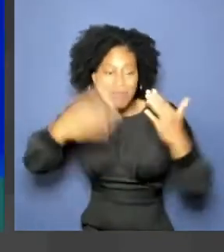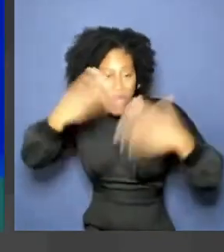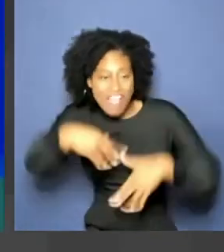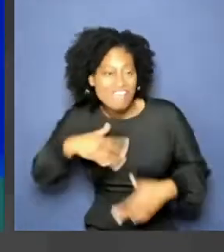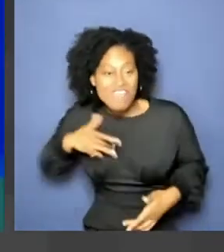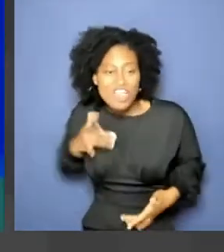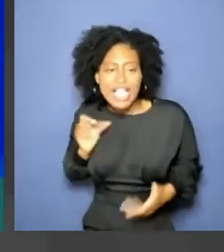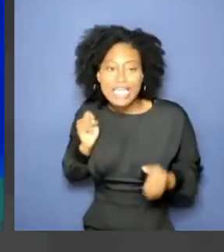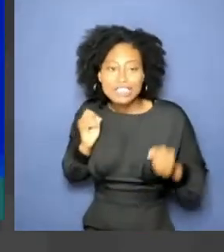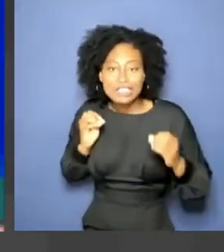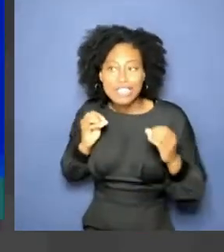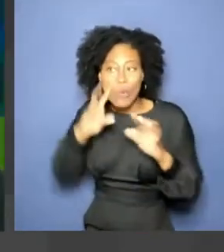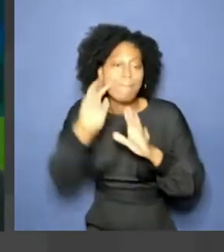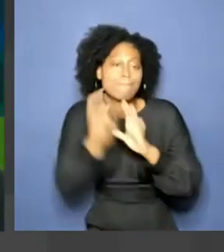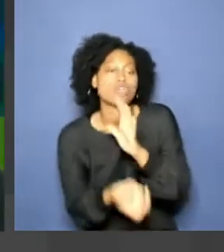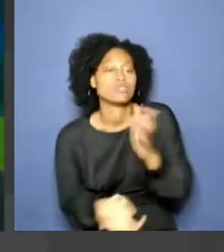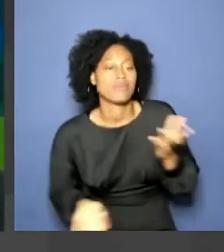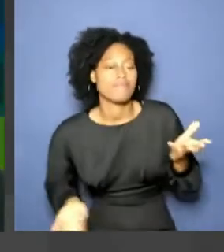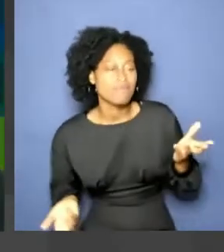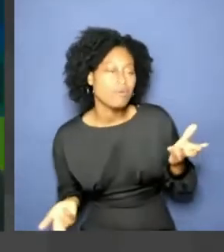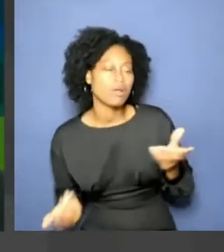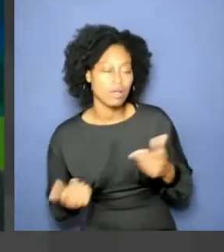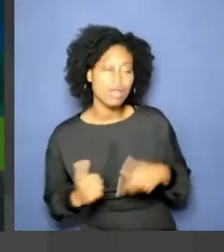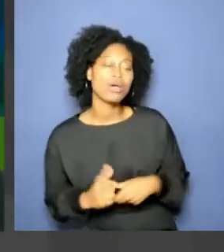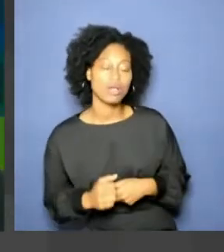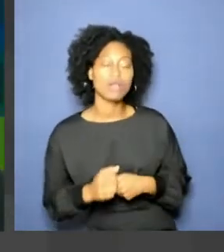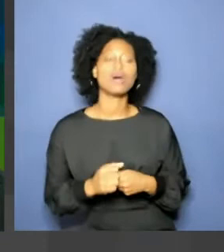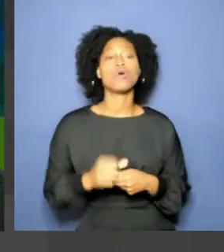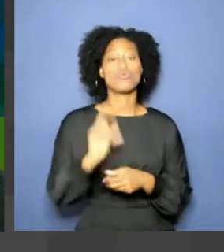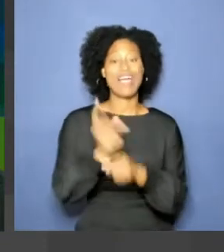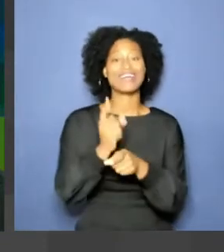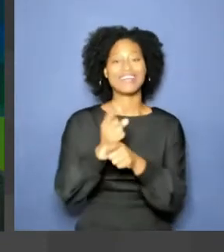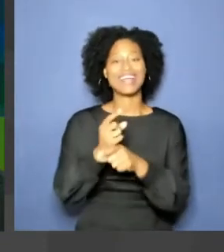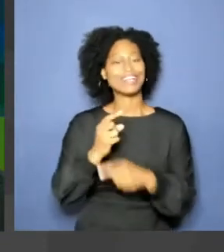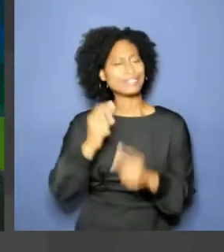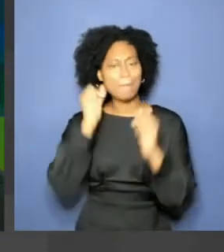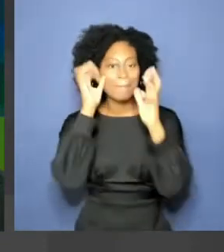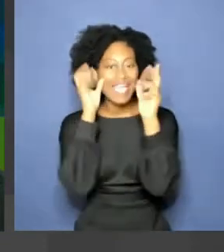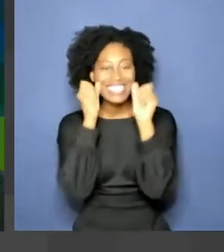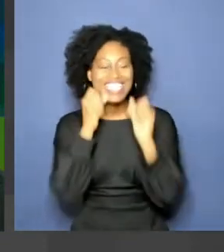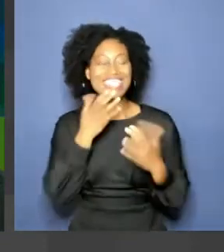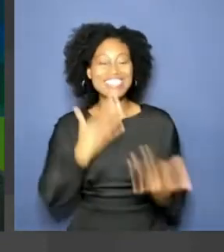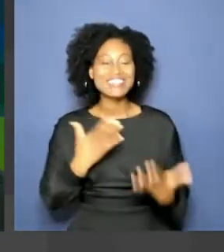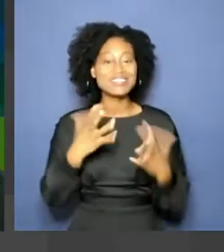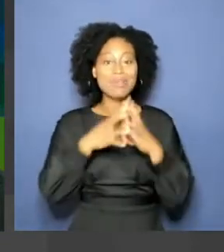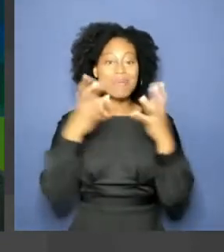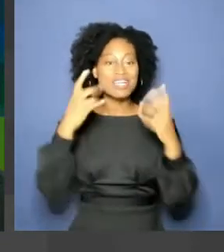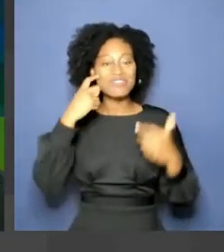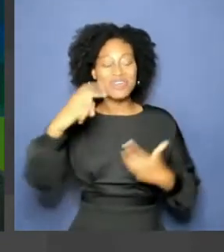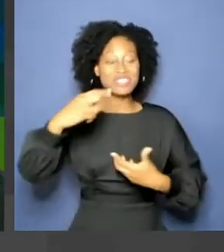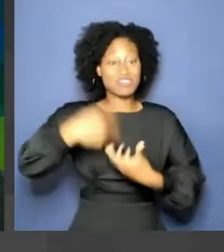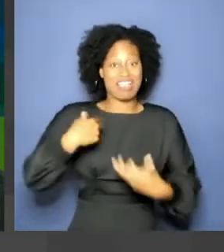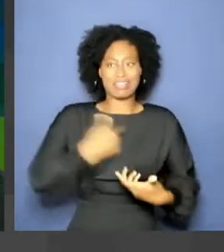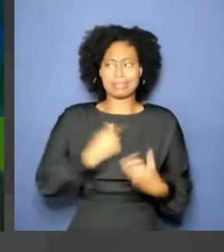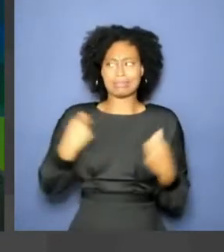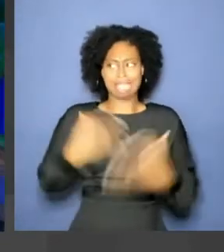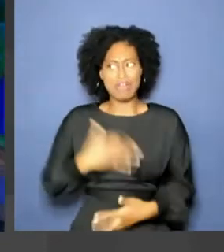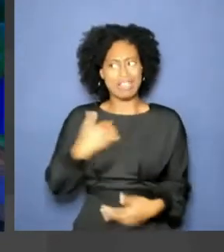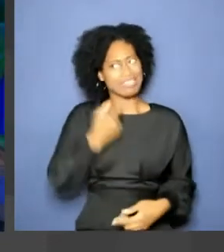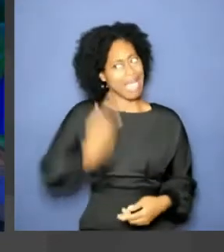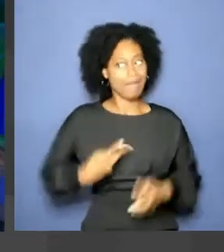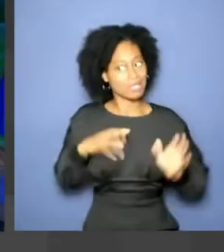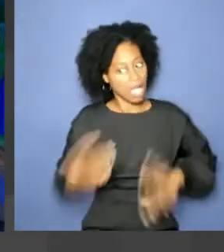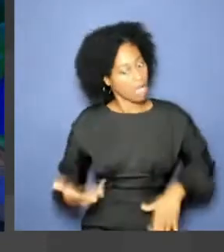immersive. Yes, definitely. It's really amazing. Thank you so much for joining us. And and scaring us half to death. No worries, that's my